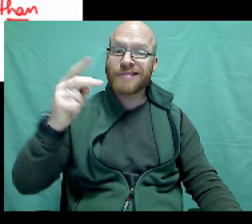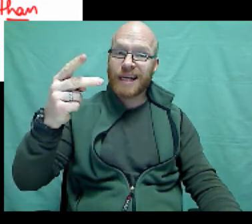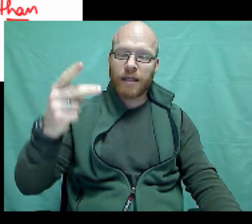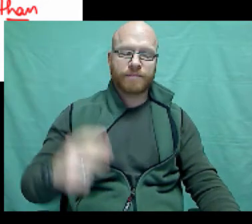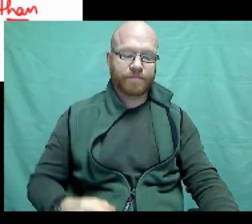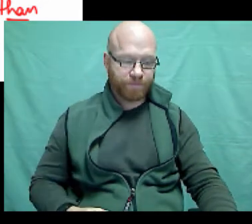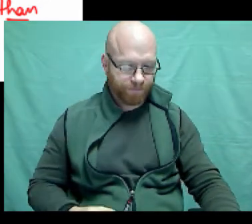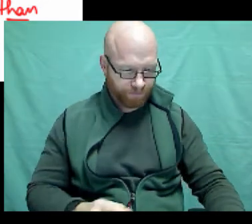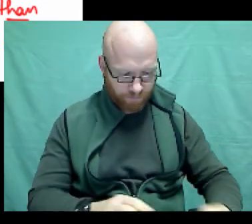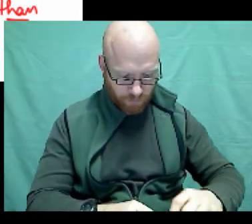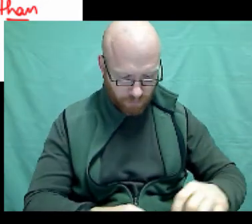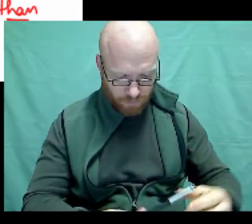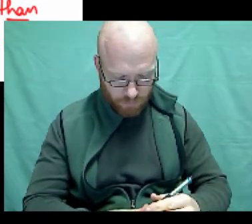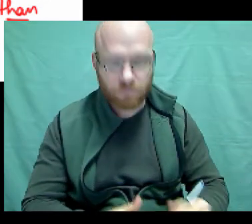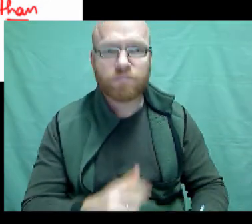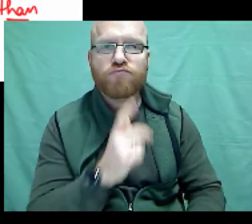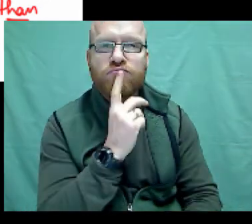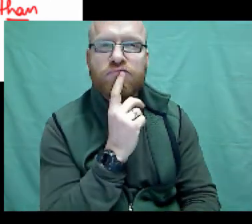more than